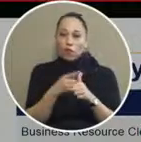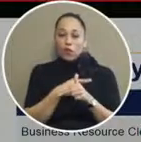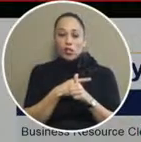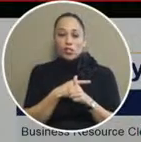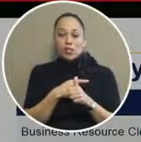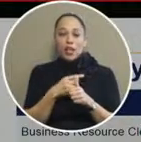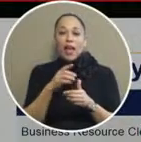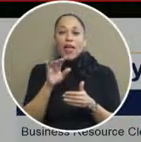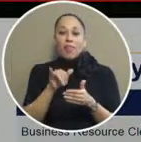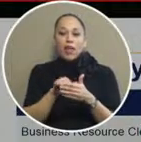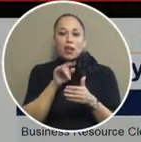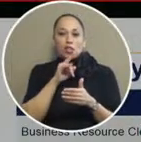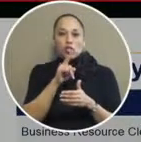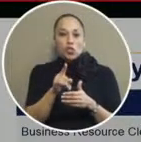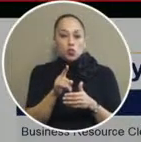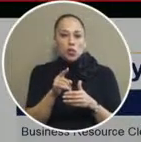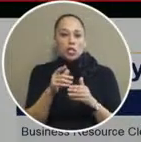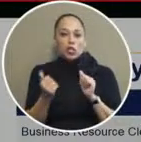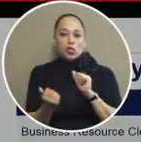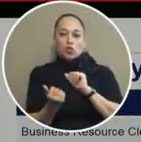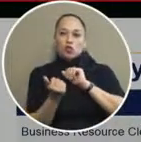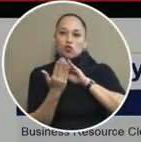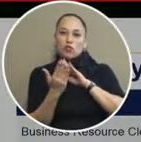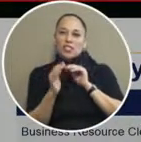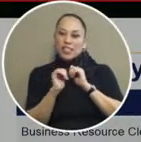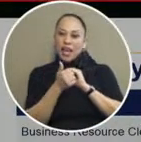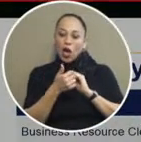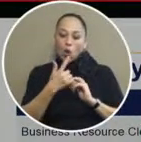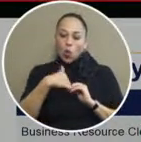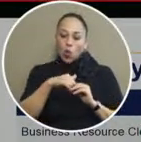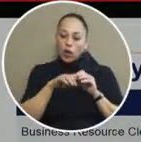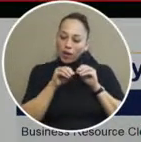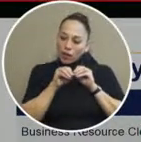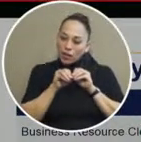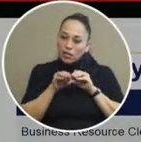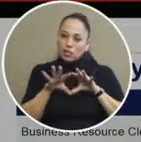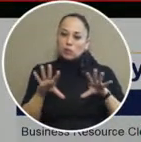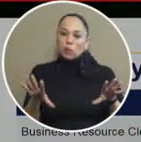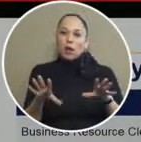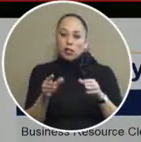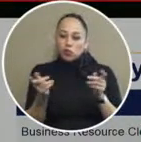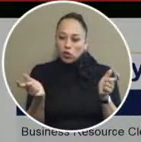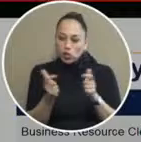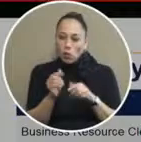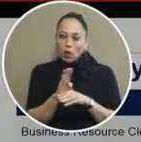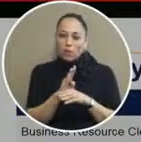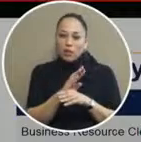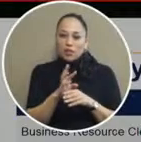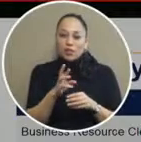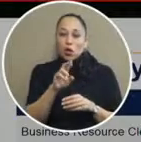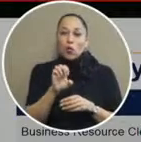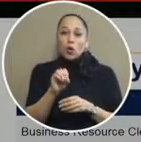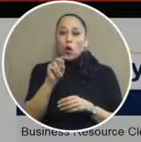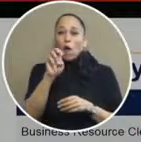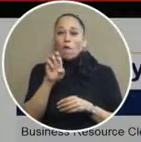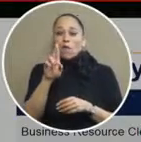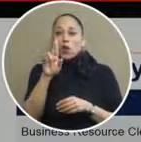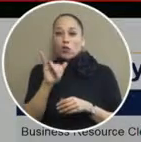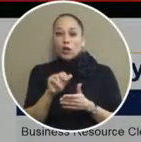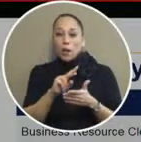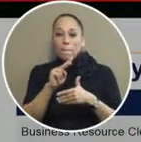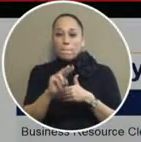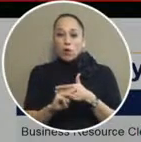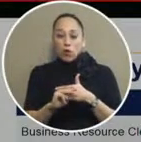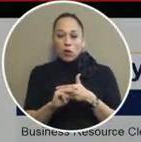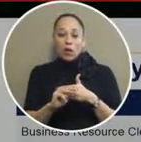foremost that's very important is to address how we're going to expand the Lift Fund Small Business Recovery program. If